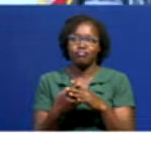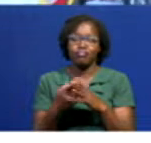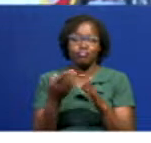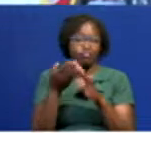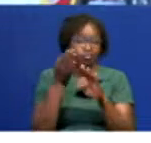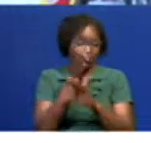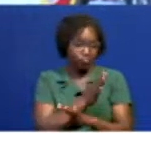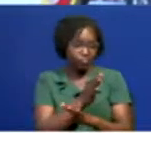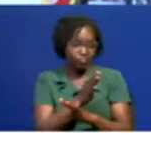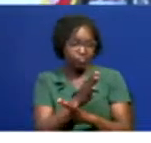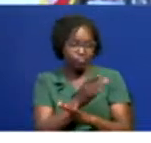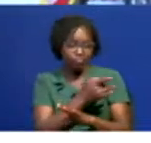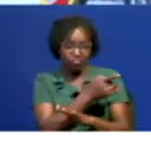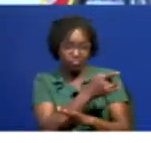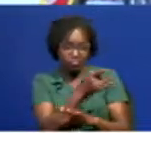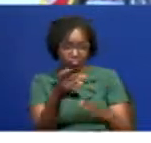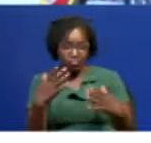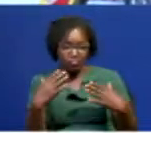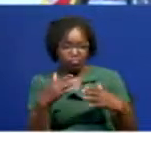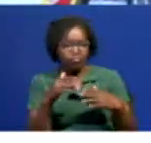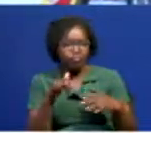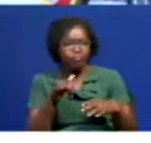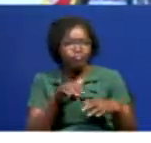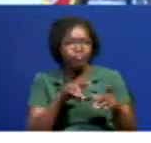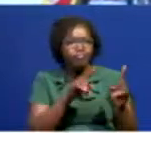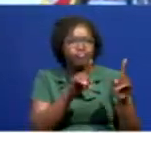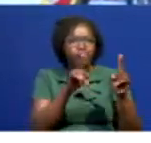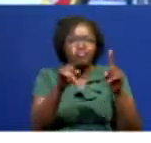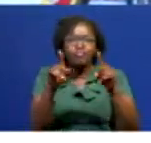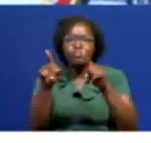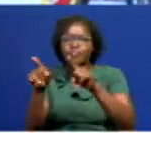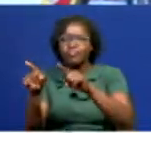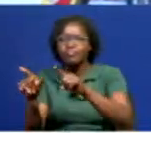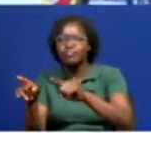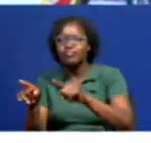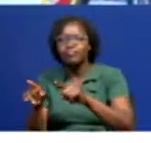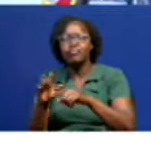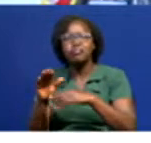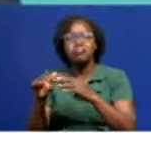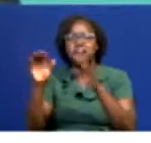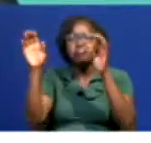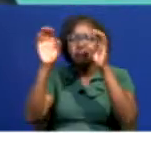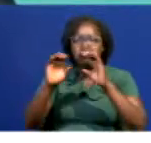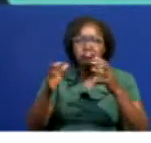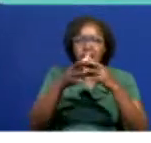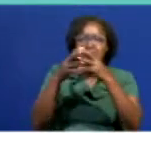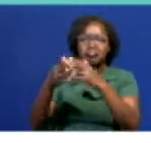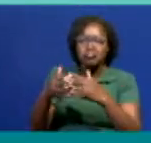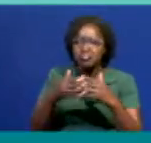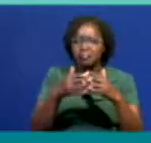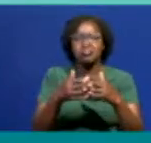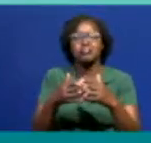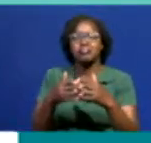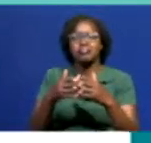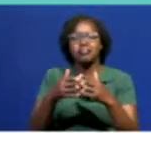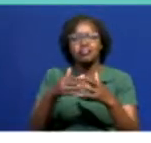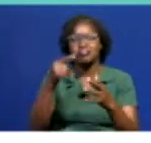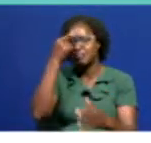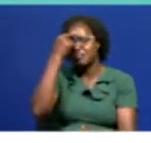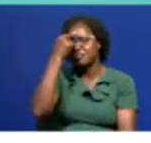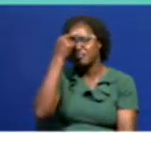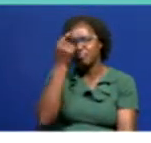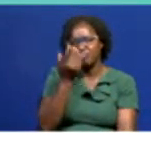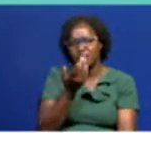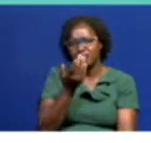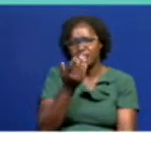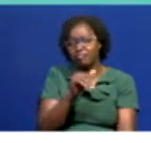Before you guys went all over the place in Europe and America and Asia